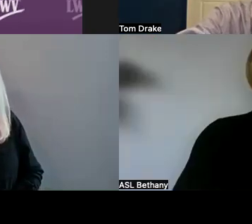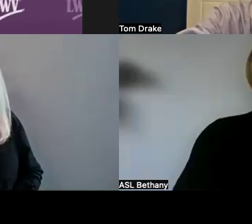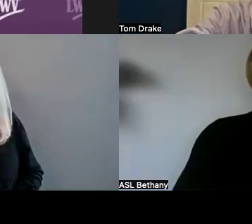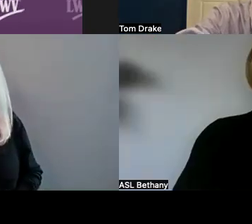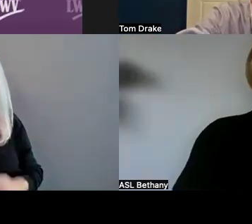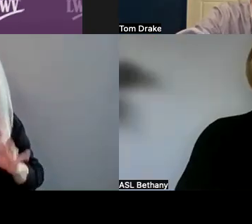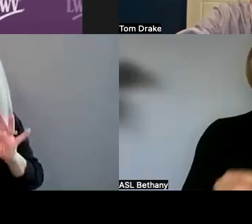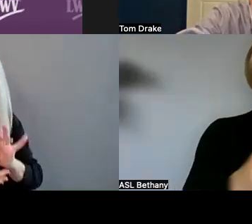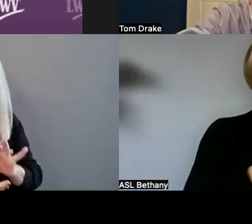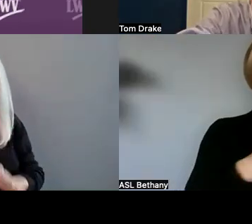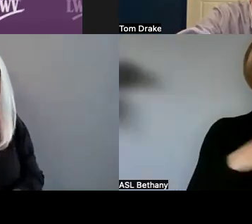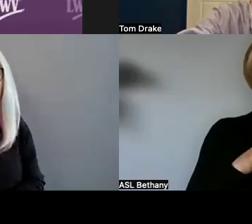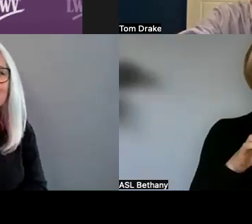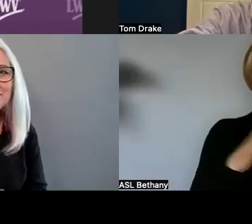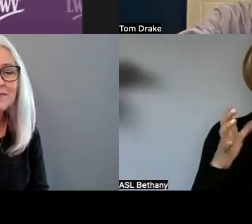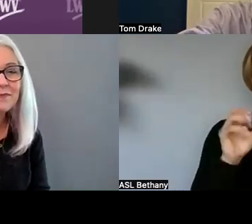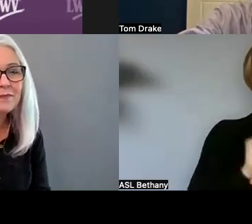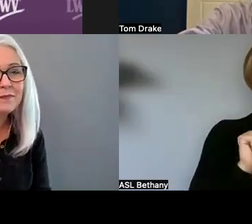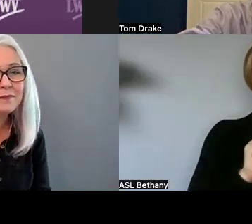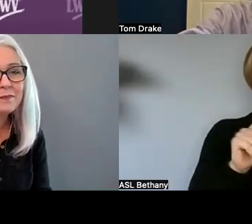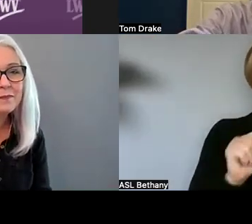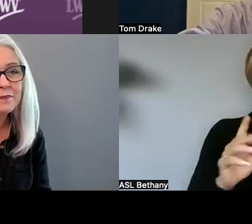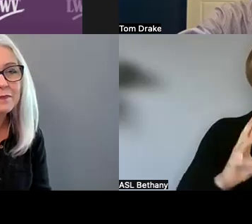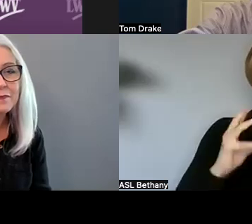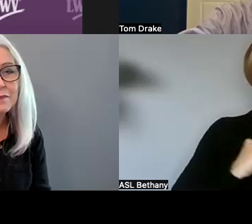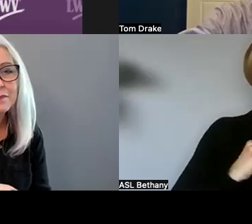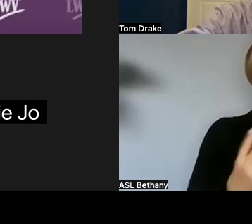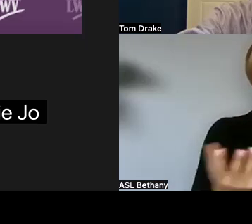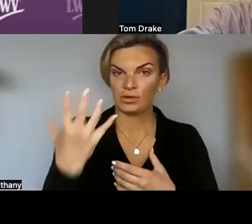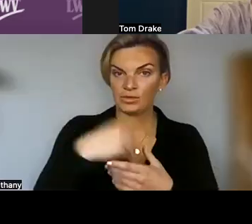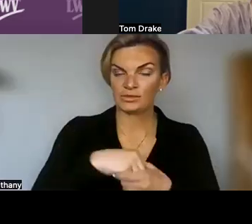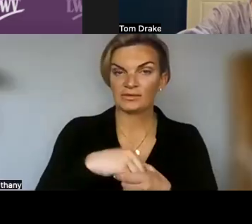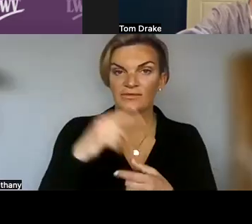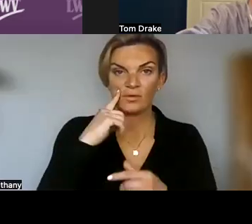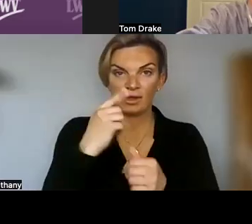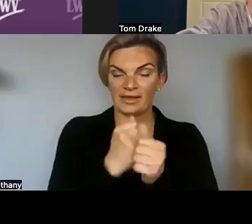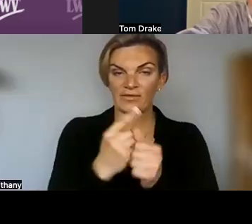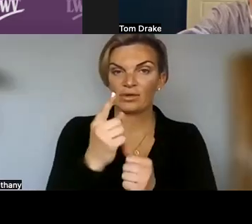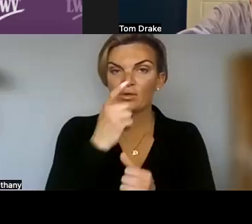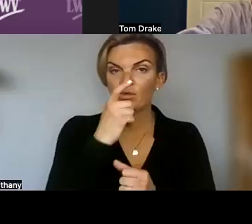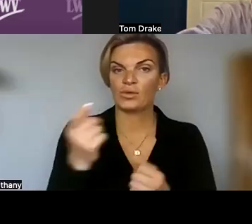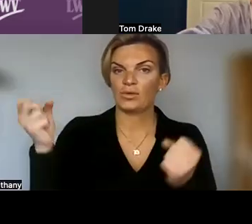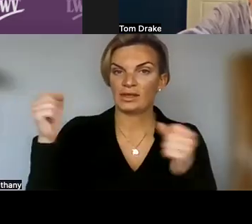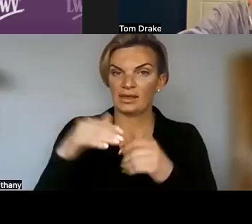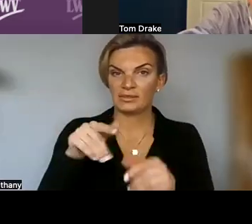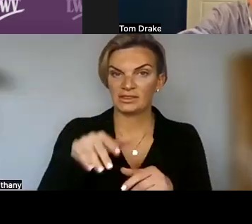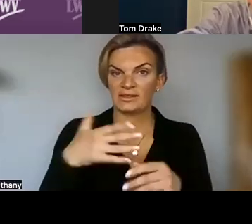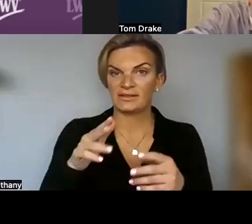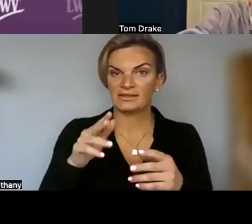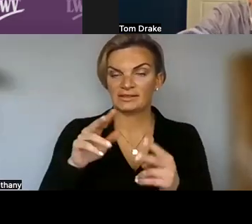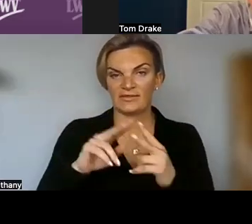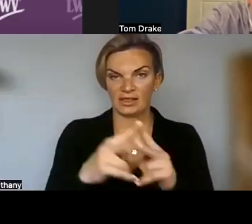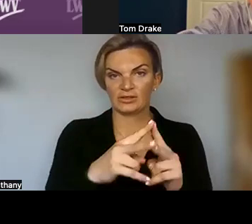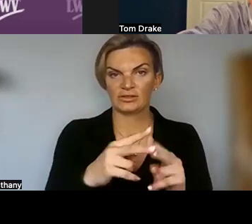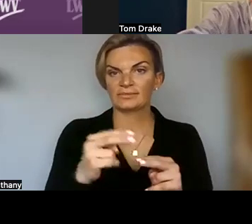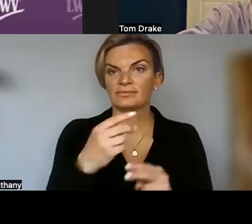done a lot of work to be accepting and inclusive of everyone that comes to this village. I've reached out to